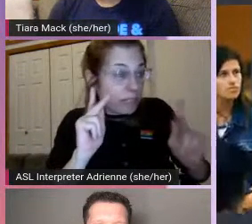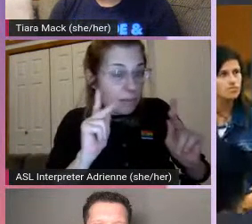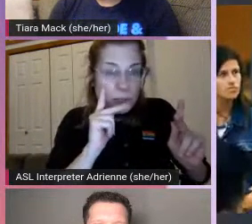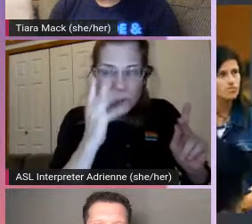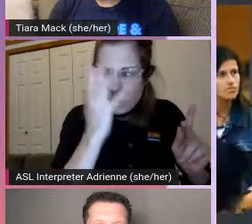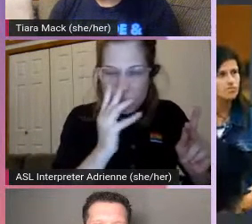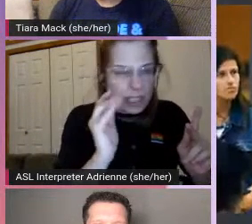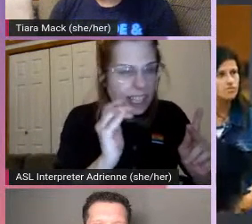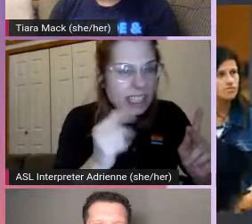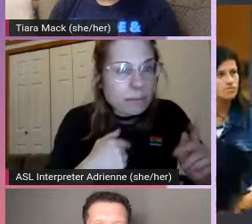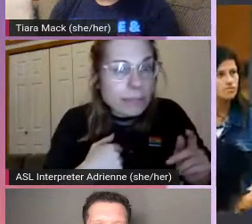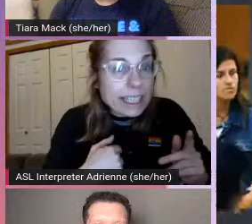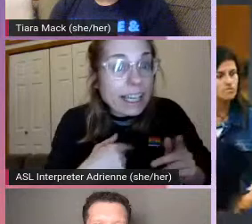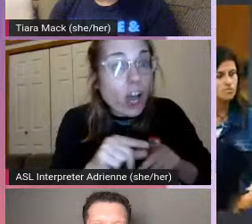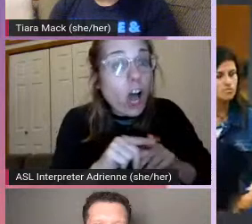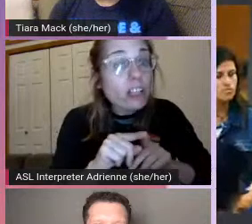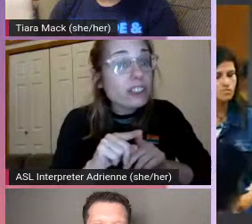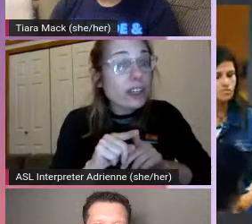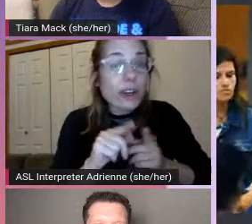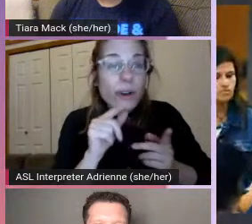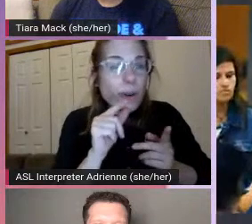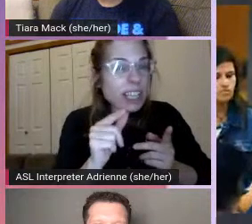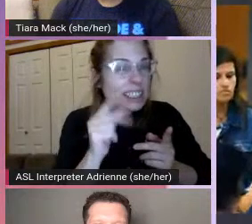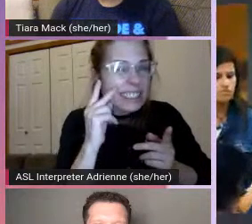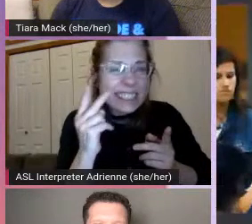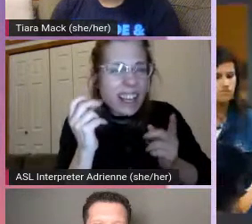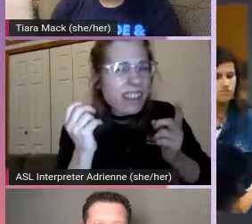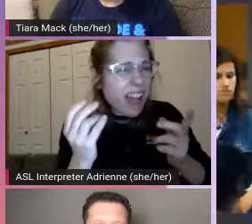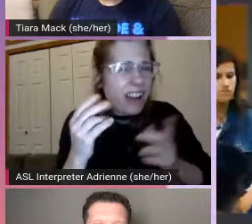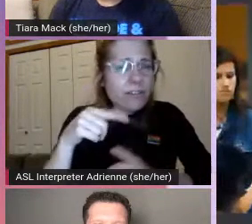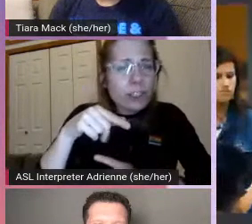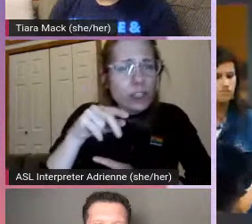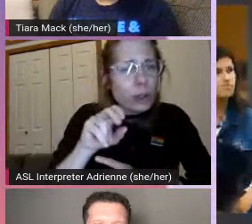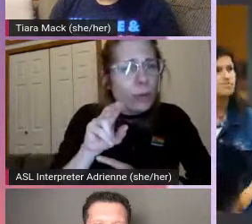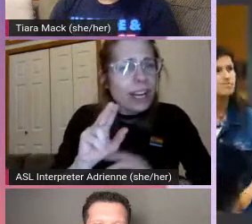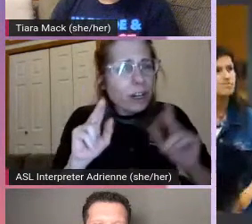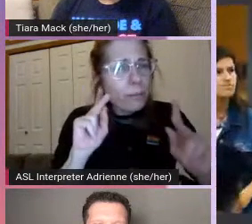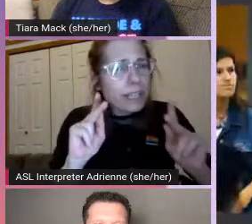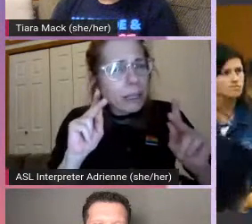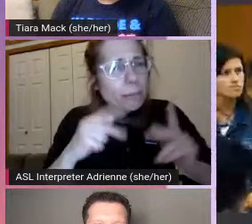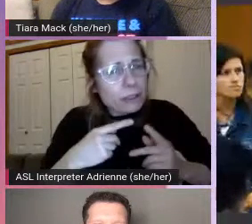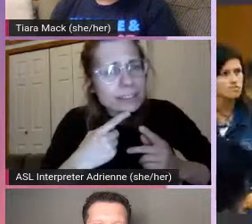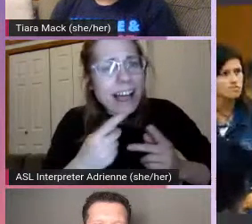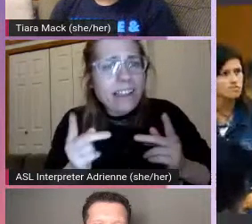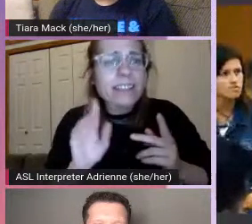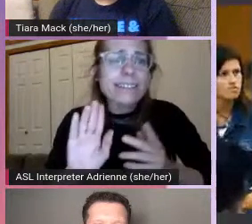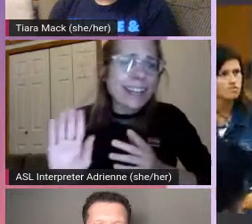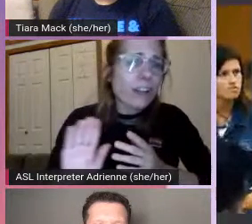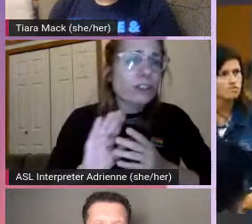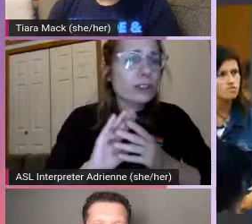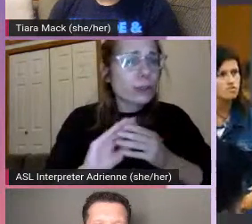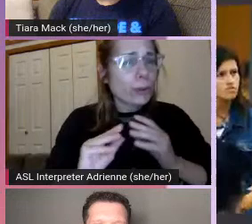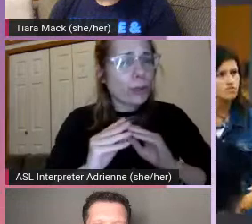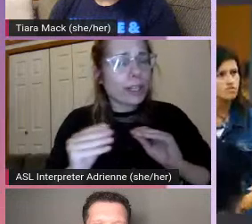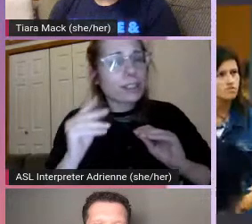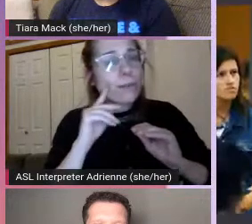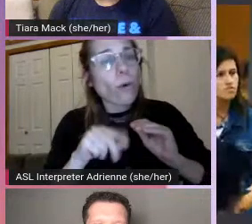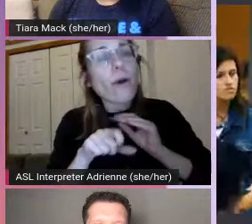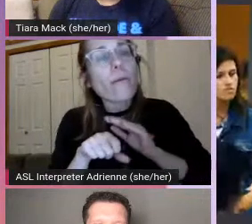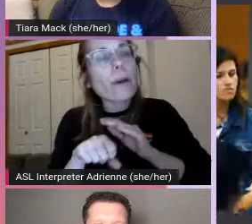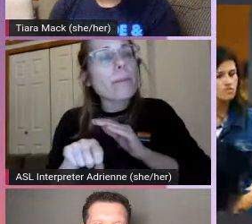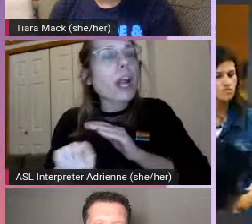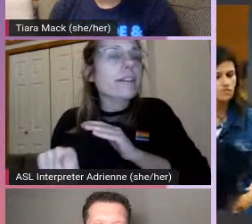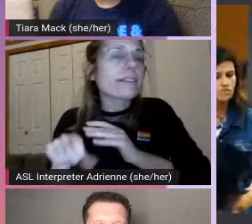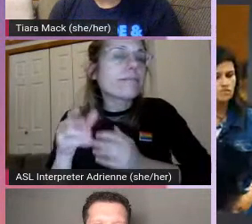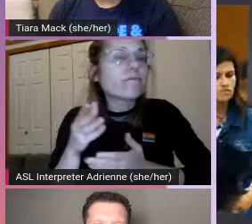or queer folks telling their stories and being a representative force in the reproductive health and rights space. From where I was standing